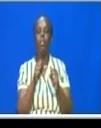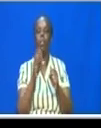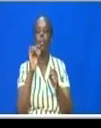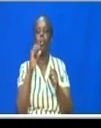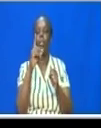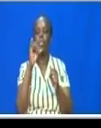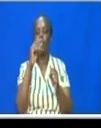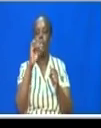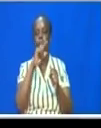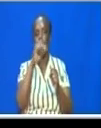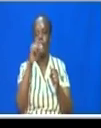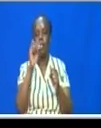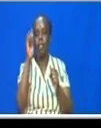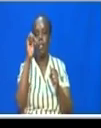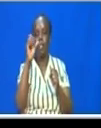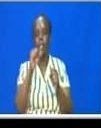oxidizing agents,